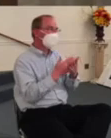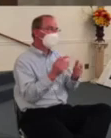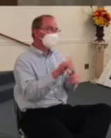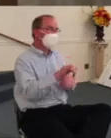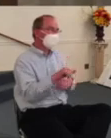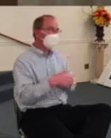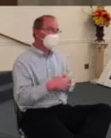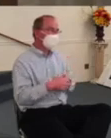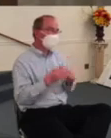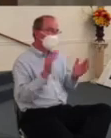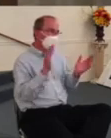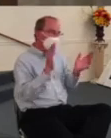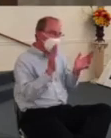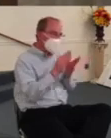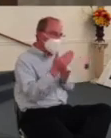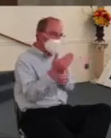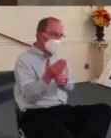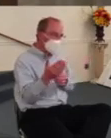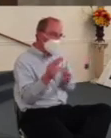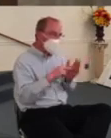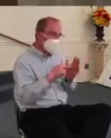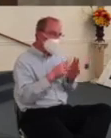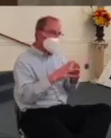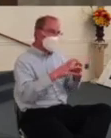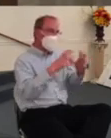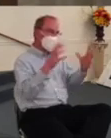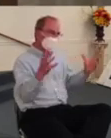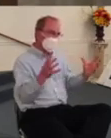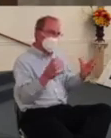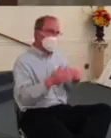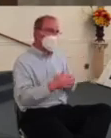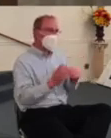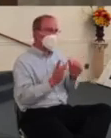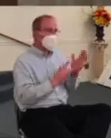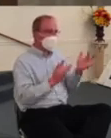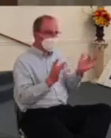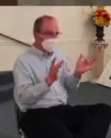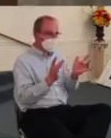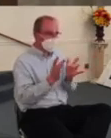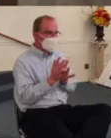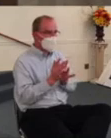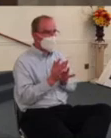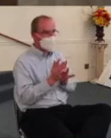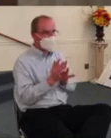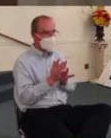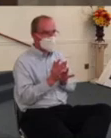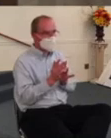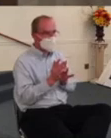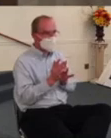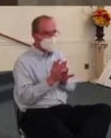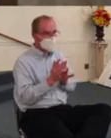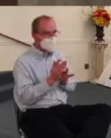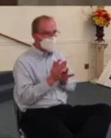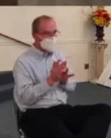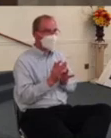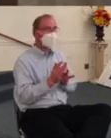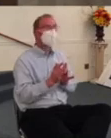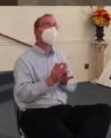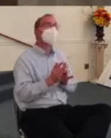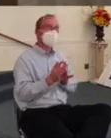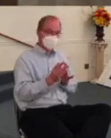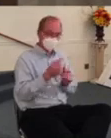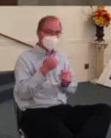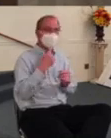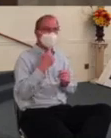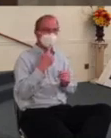a lot. Jesus put his stamp of approval on that very fact.